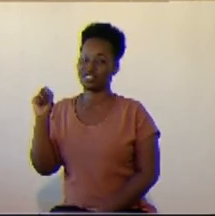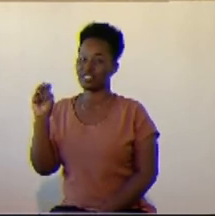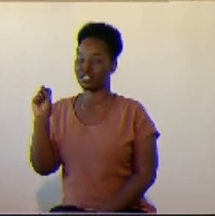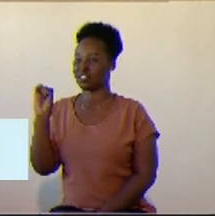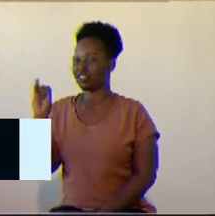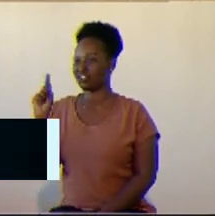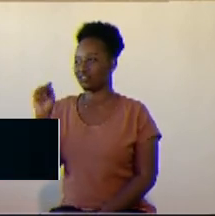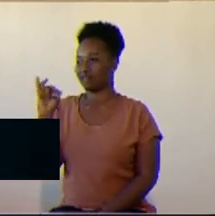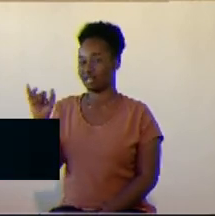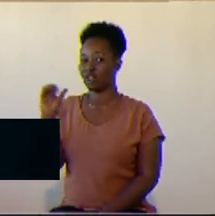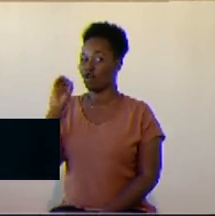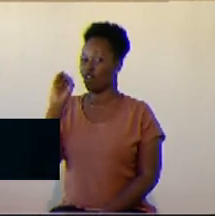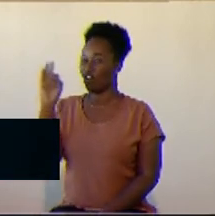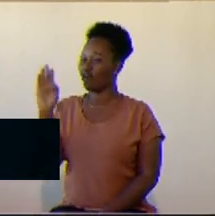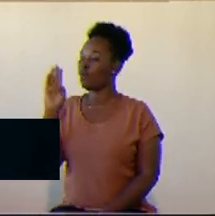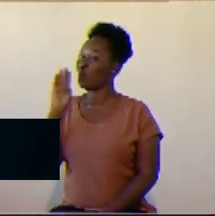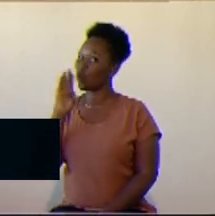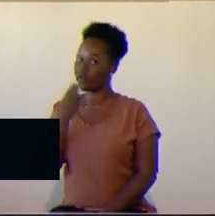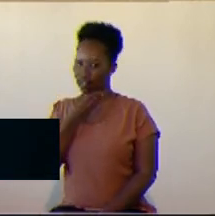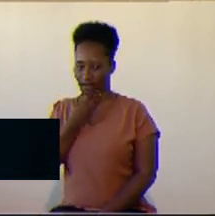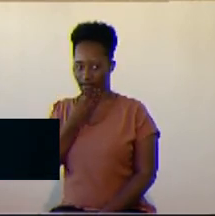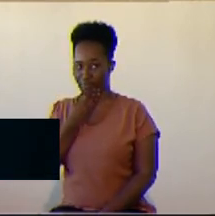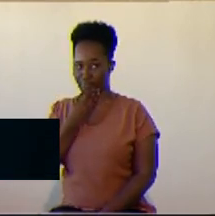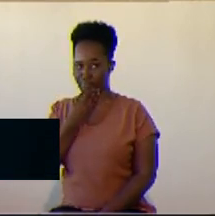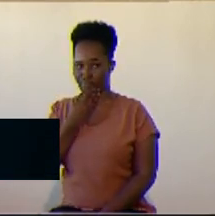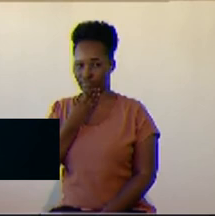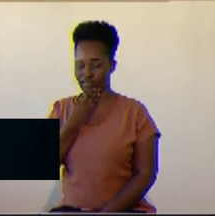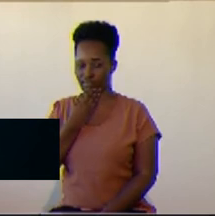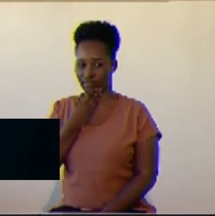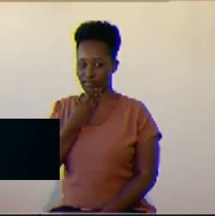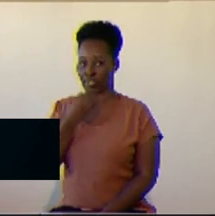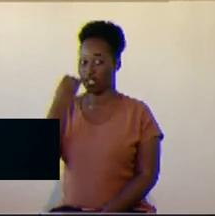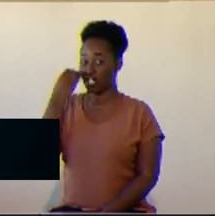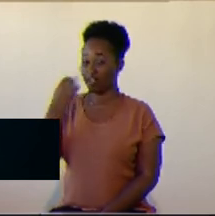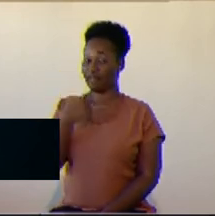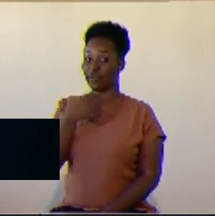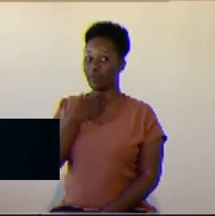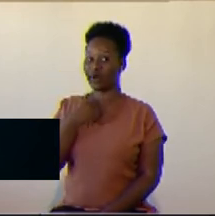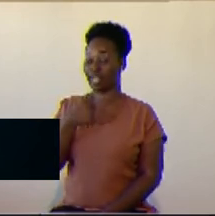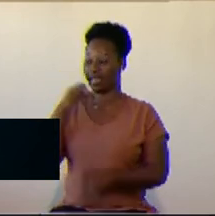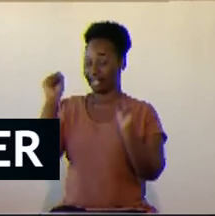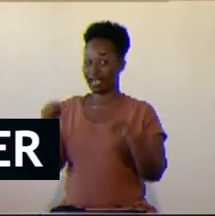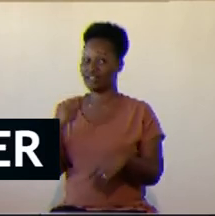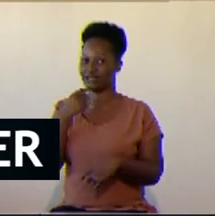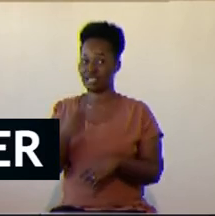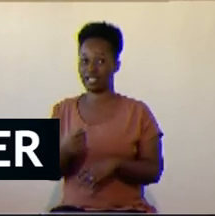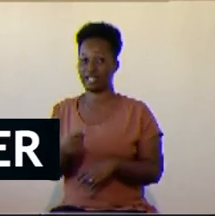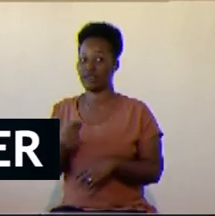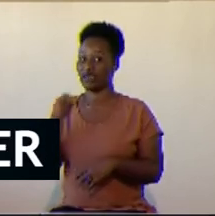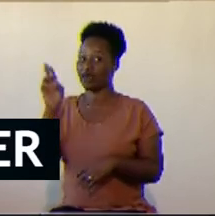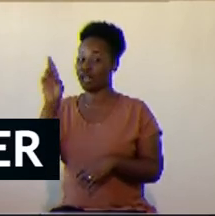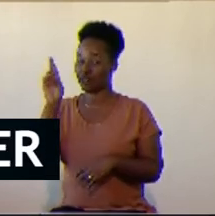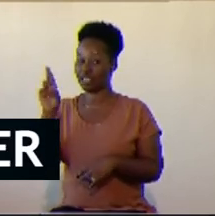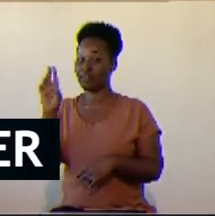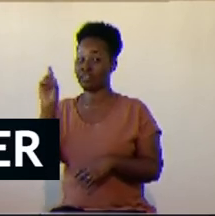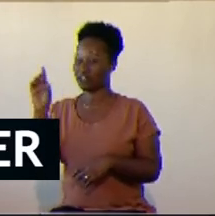equal to height A over height of B. So if I want, I can then say relative density of